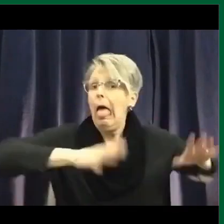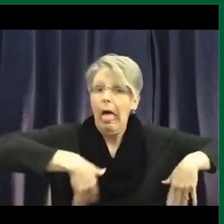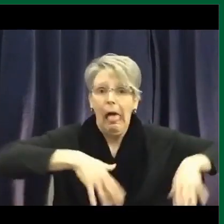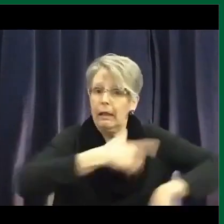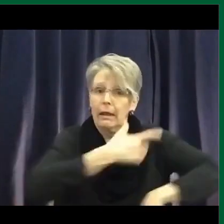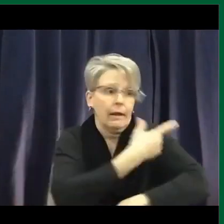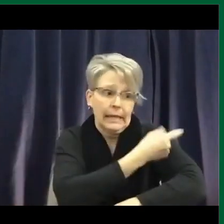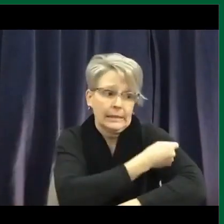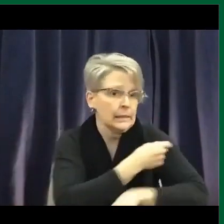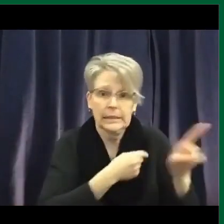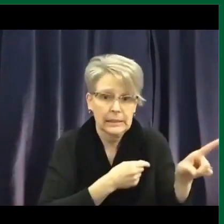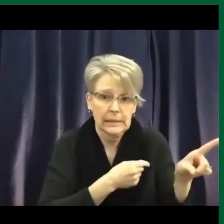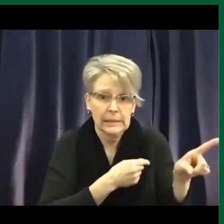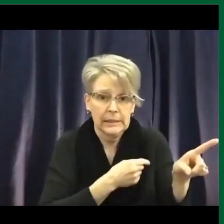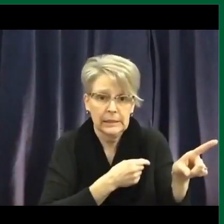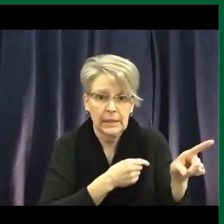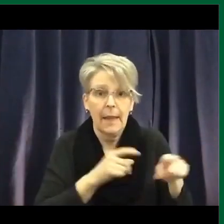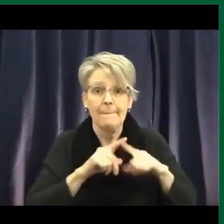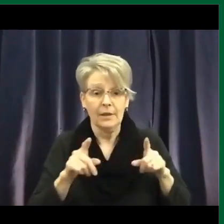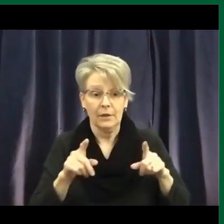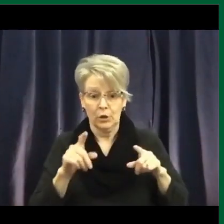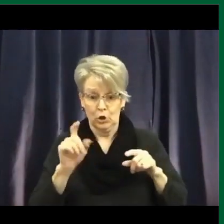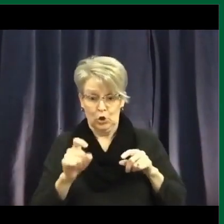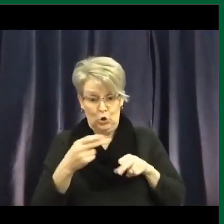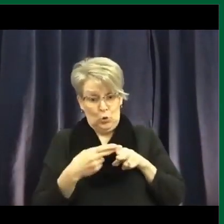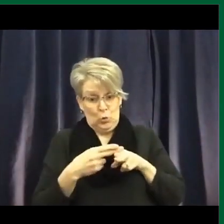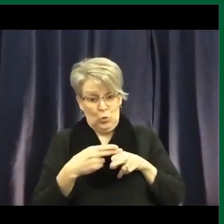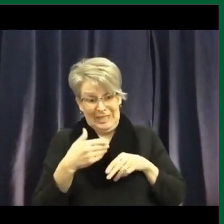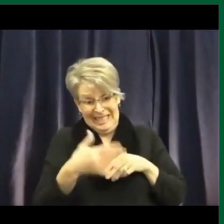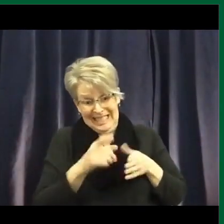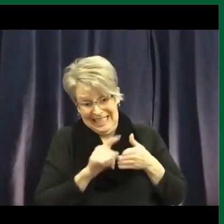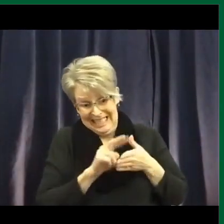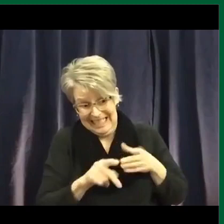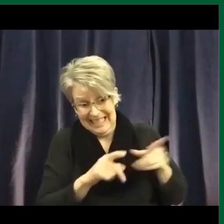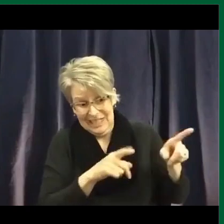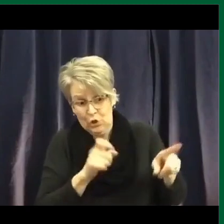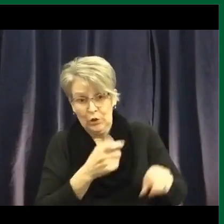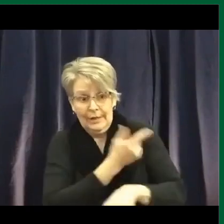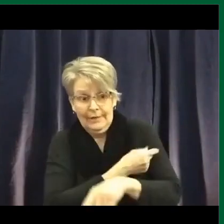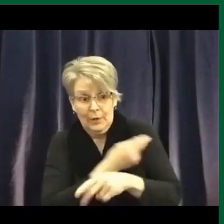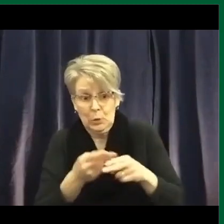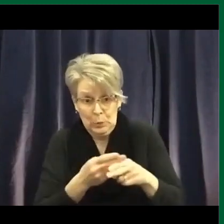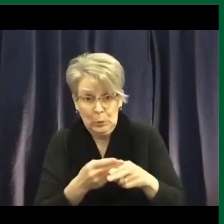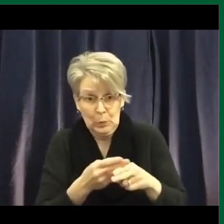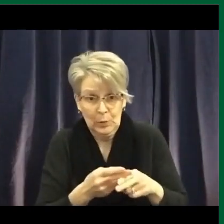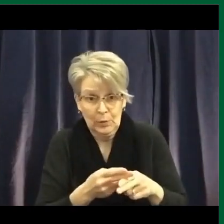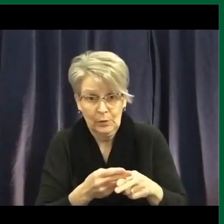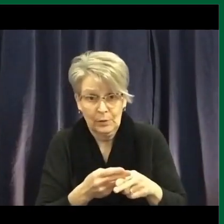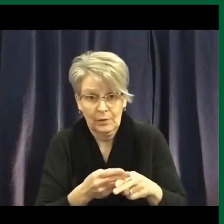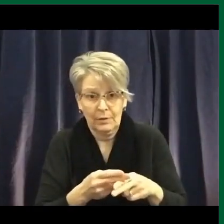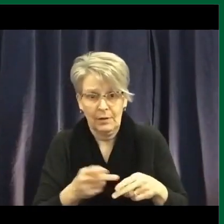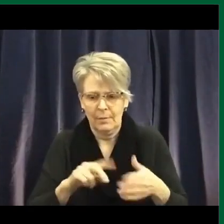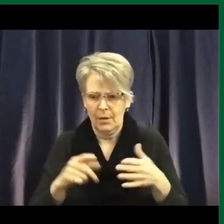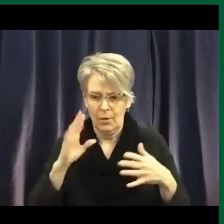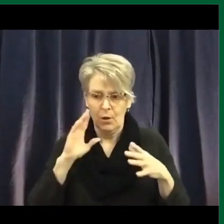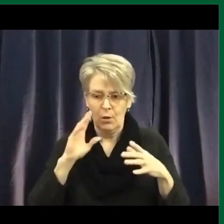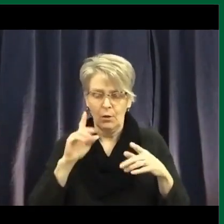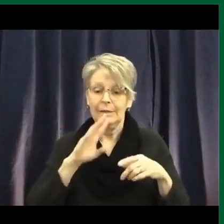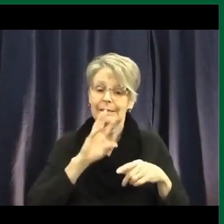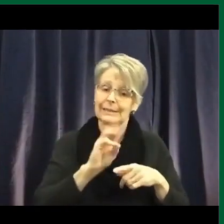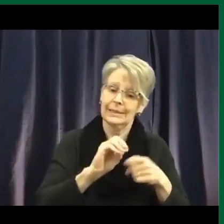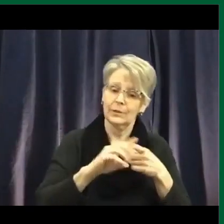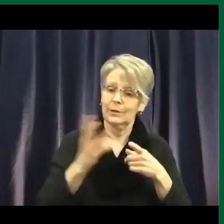time. However, they will be in the next number of days or the next couple of weeks, because we will be to 60 to 69-year-olds by April